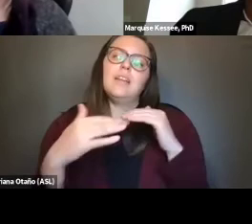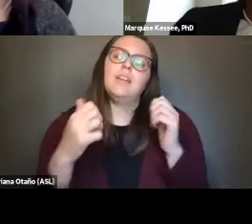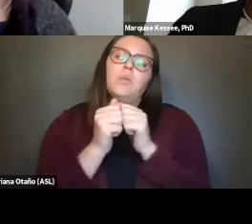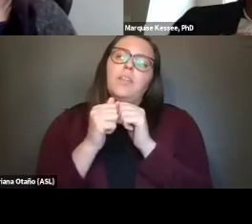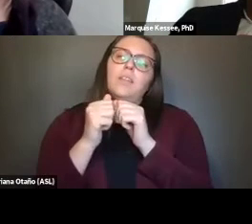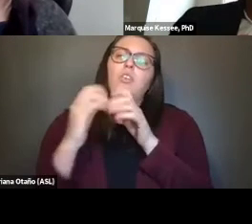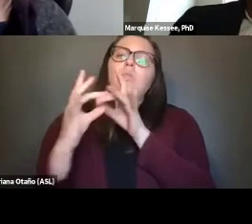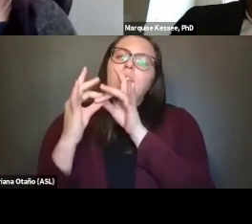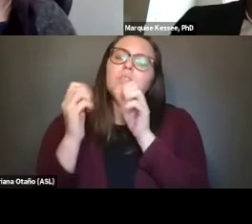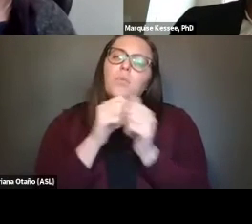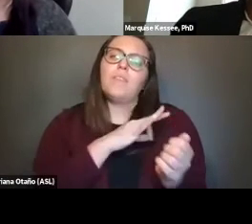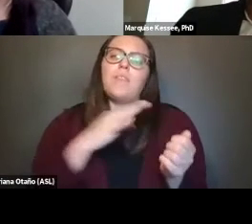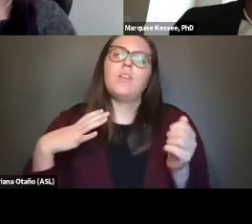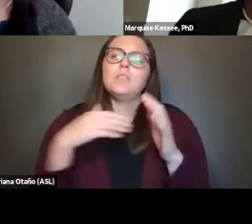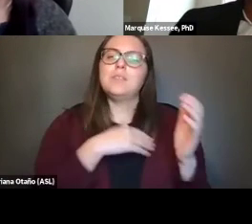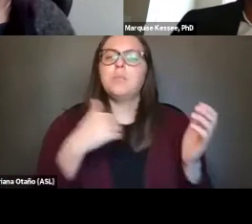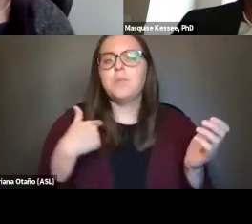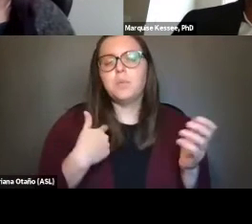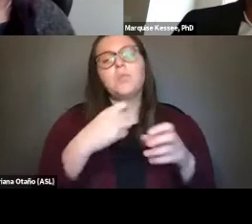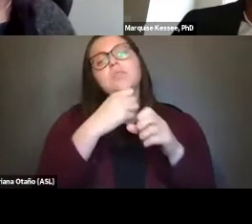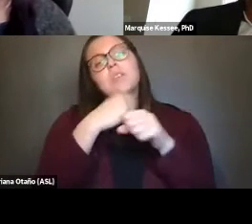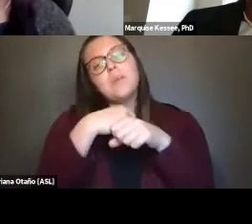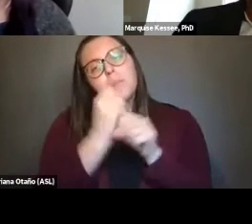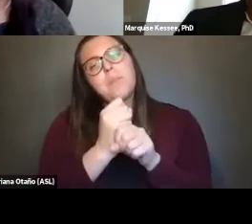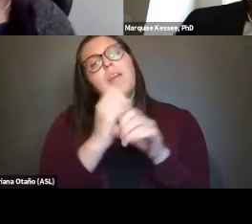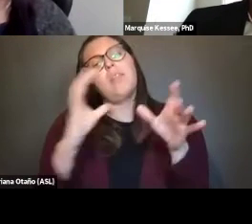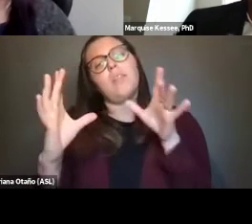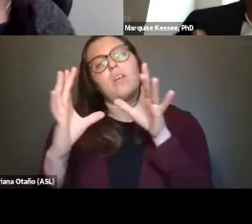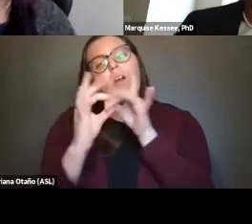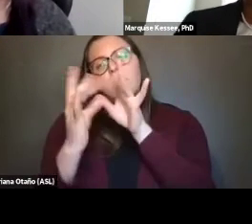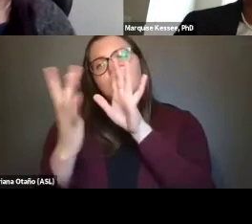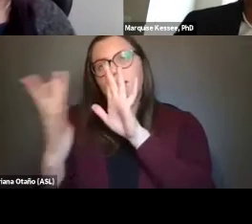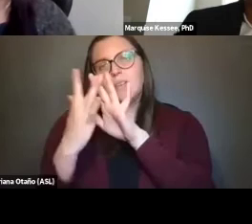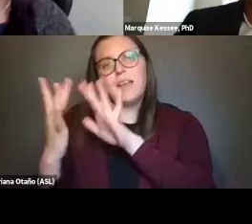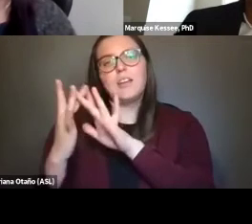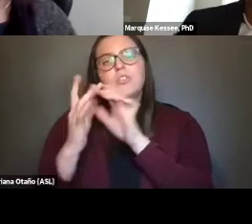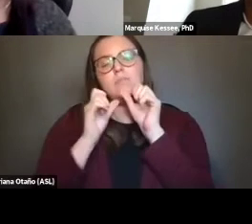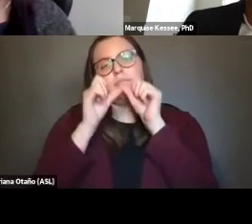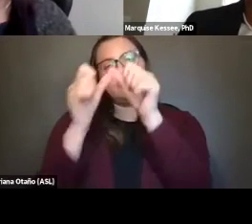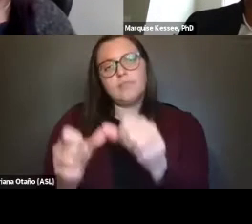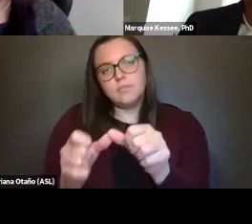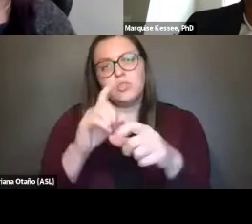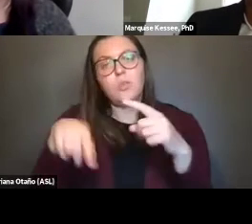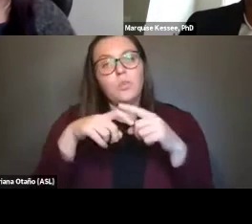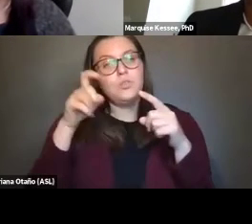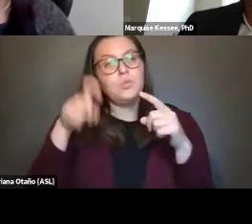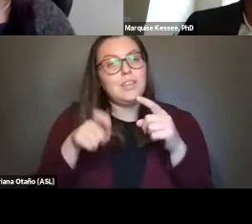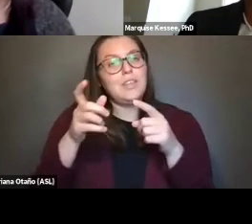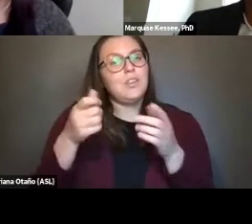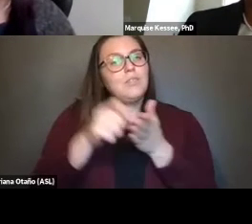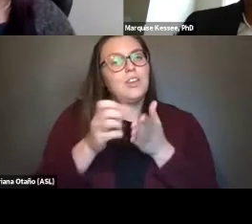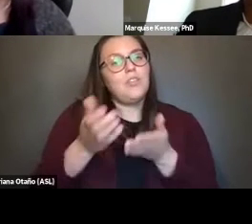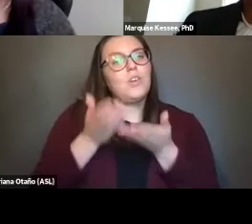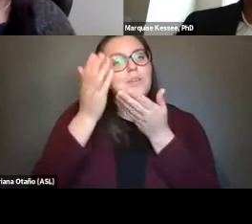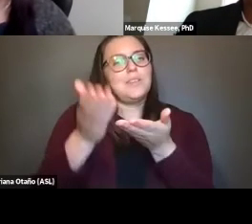members. Make those contacts lasting so that you can have those recommendations that are needed when you transfer to the four-year